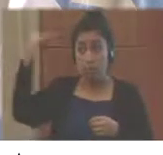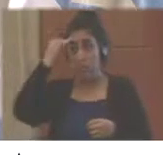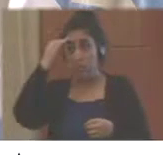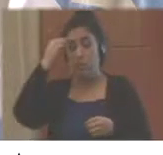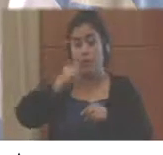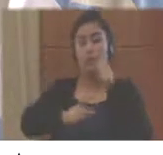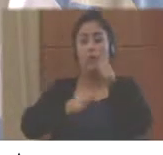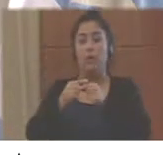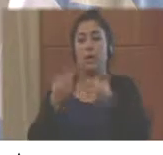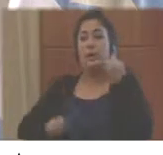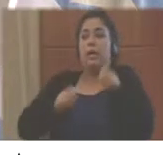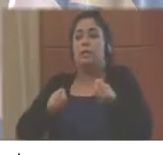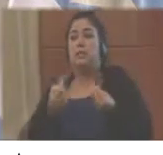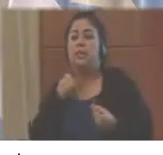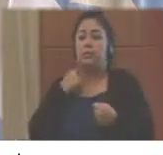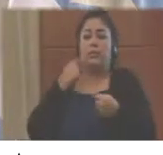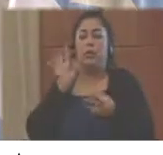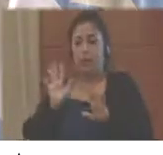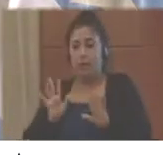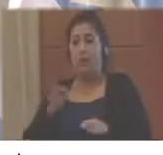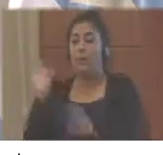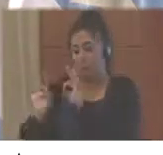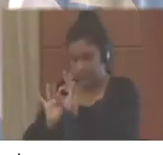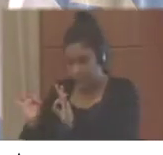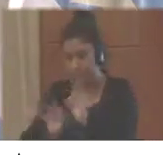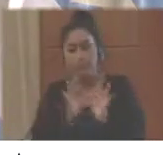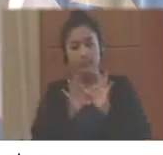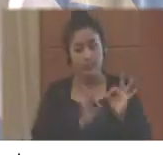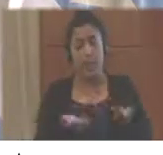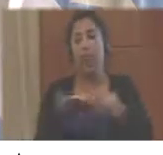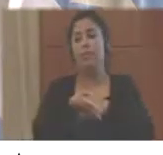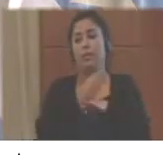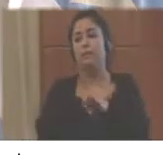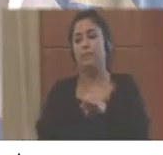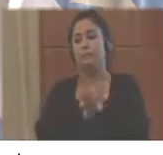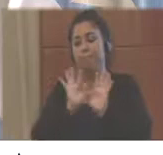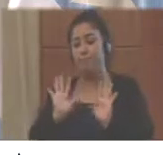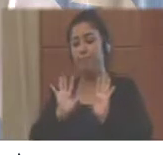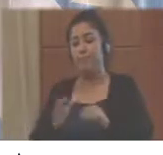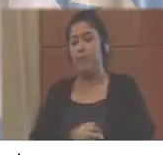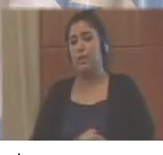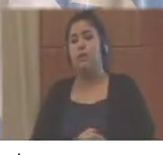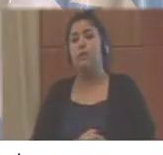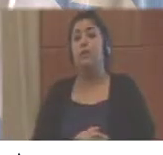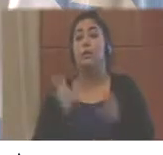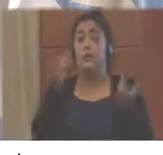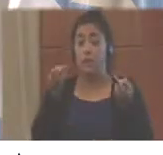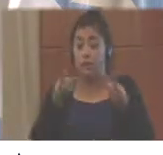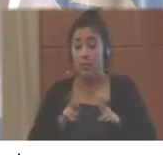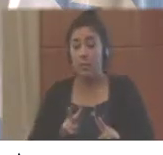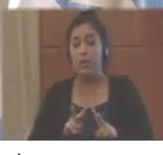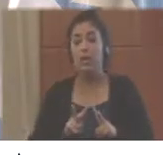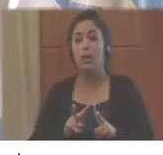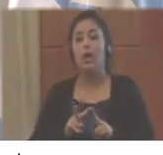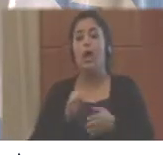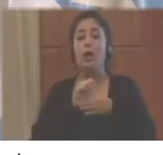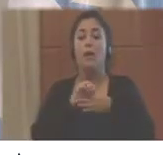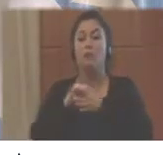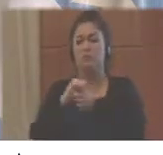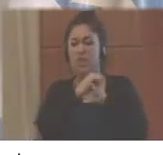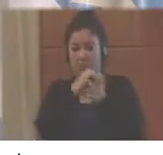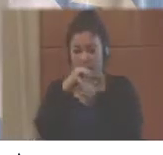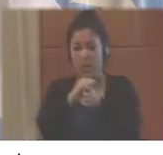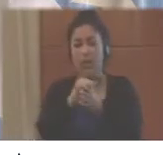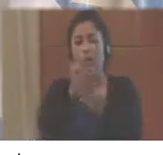to boys, girls, youth, and adolescents. And the Panamanian Institute for Special Environment has also a good practices